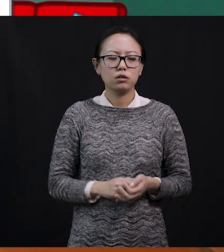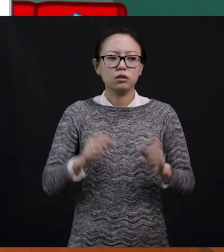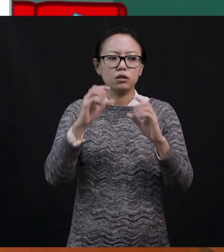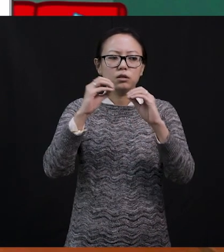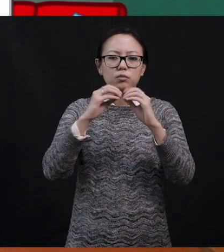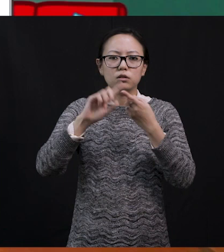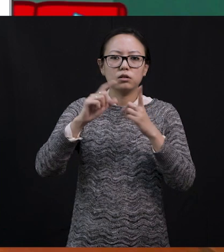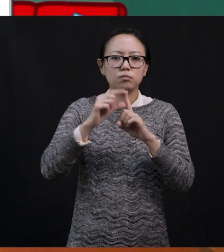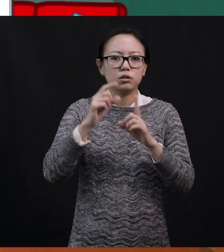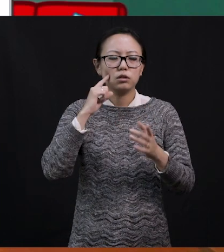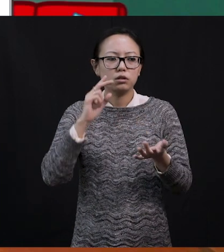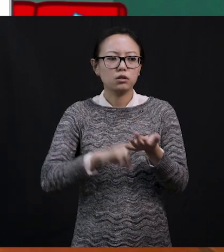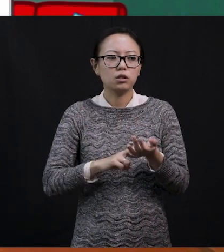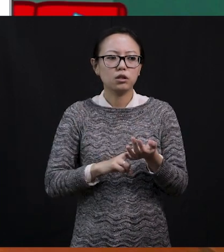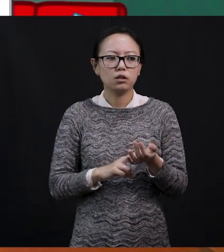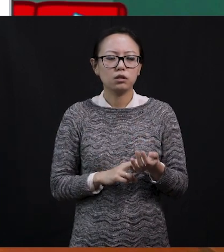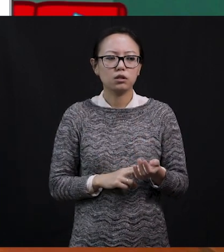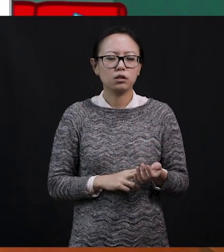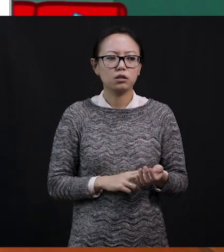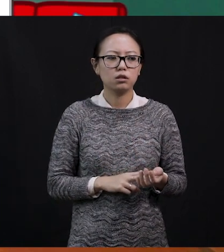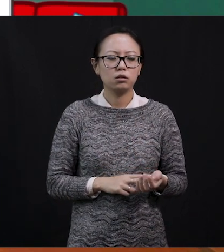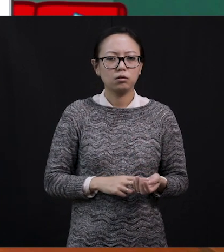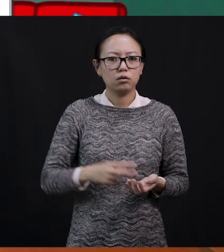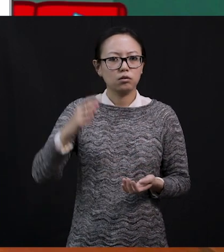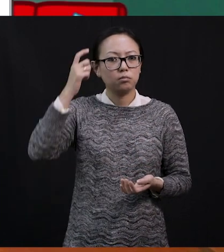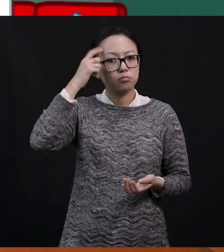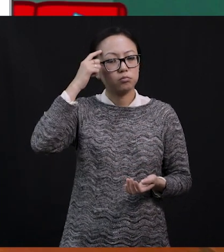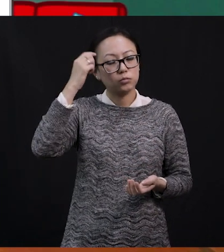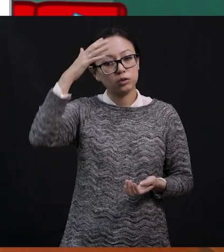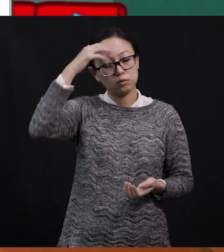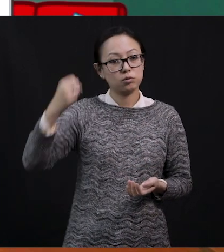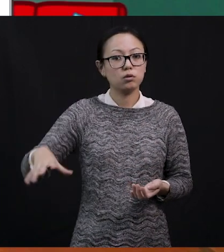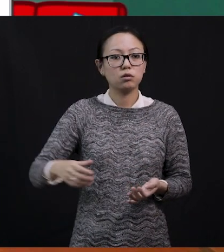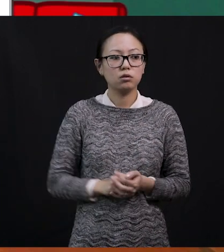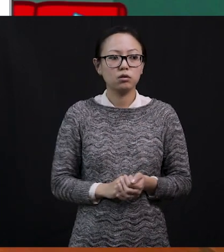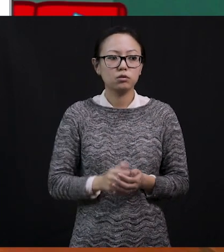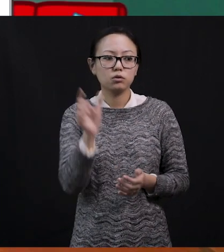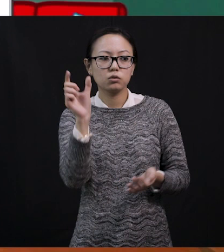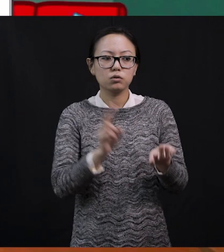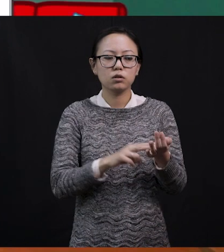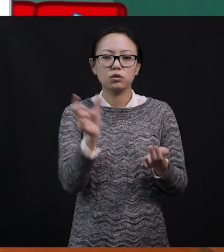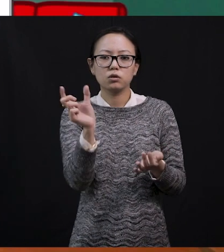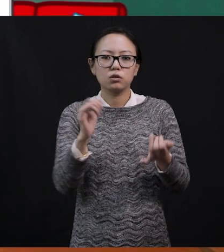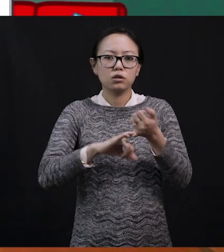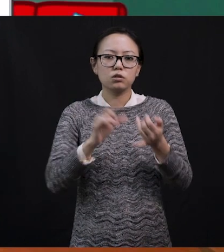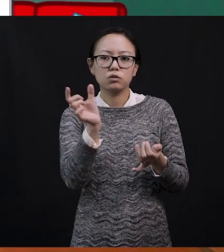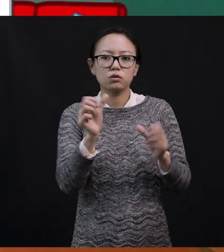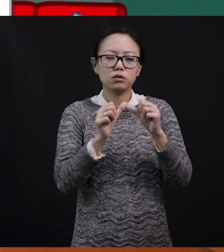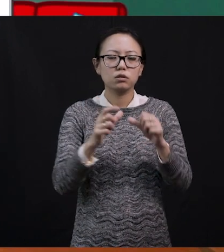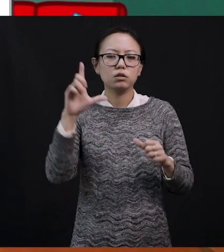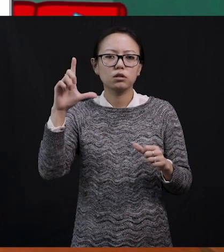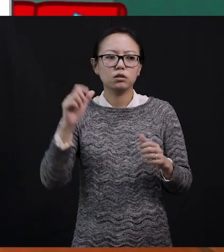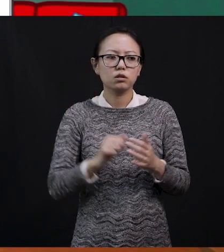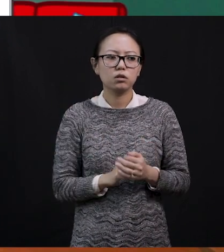unusual because he has forgotten an entire trip. Now think about it in this way. If you had gone on a trip and you have seen